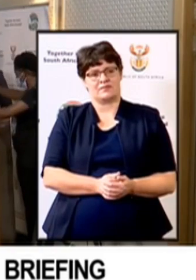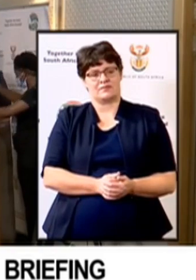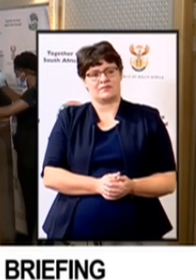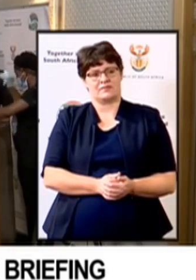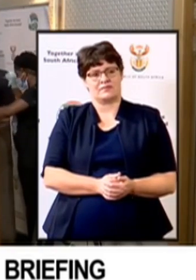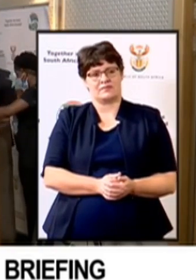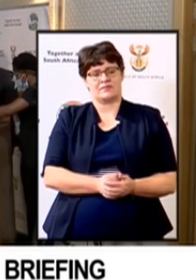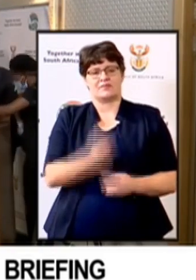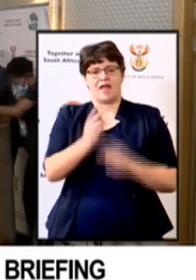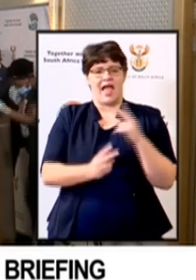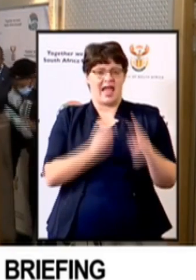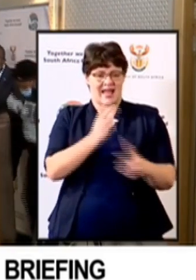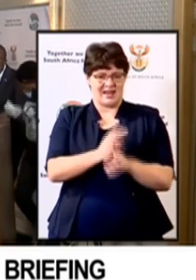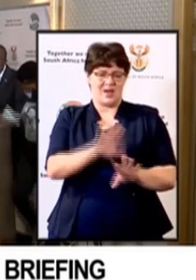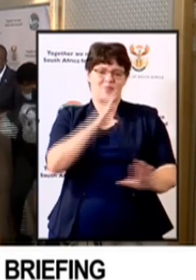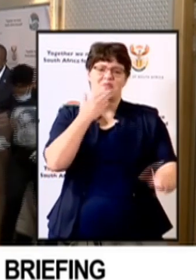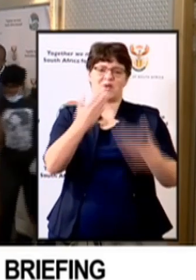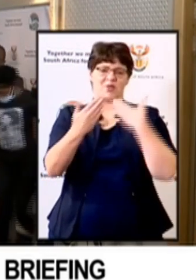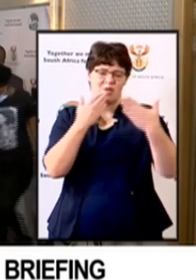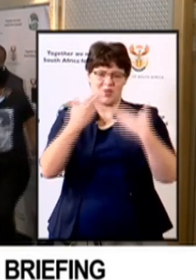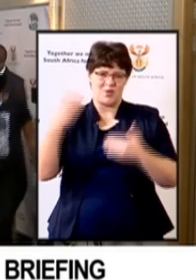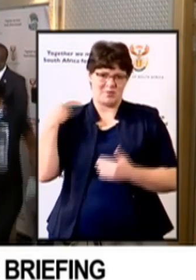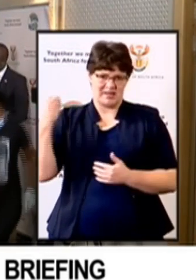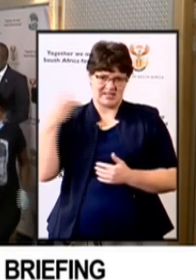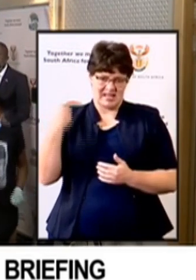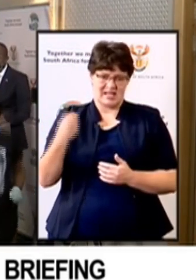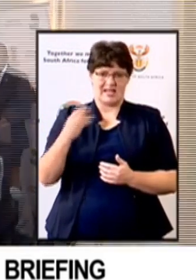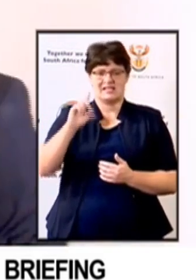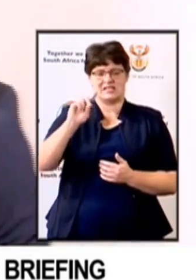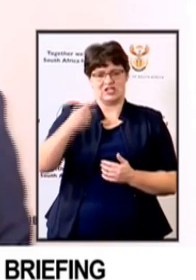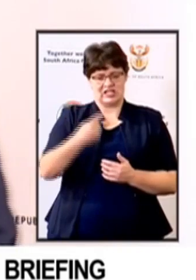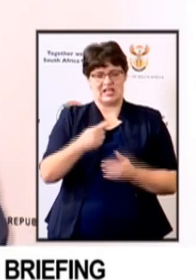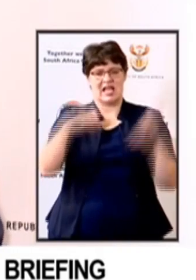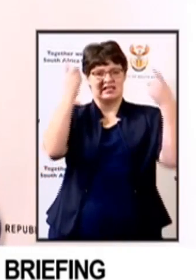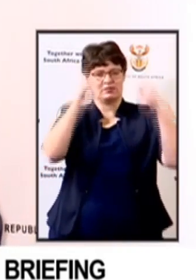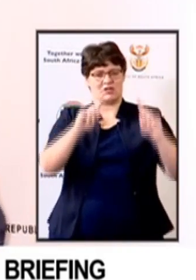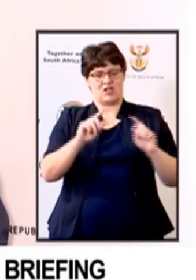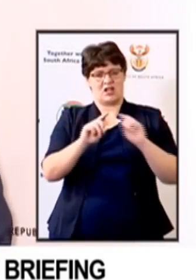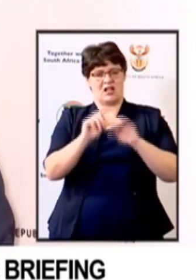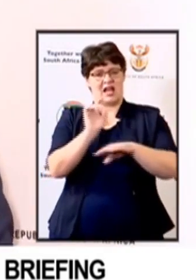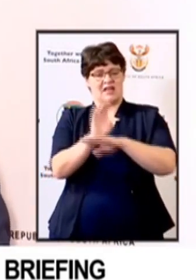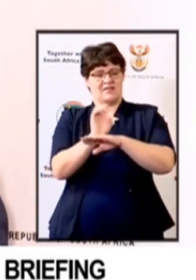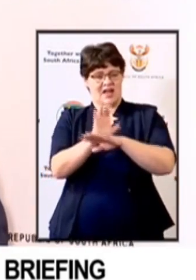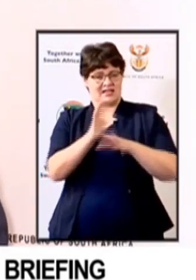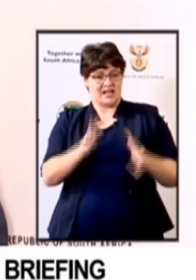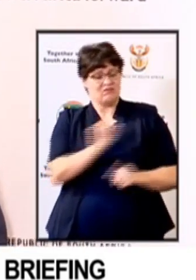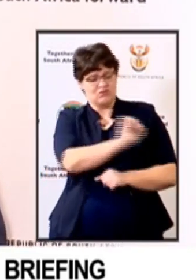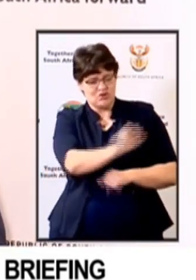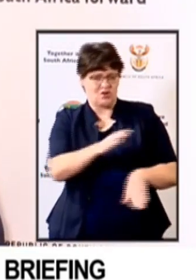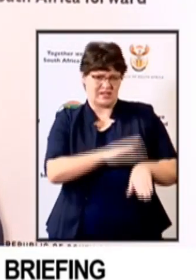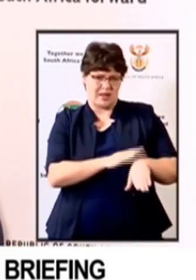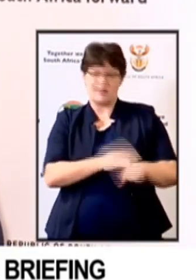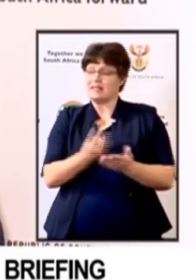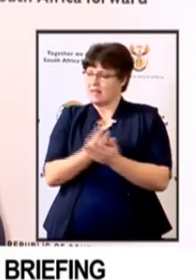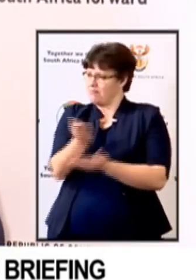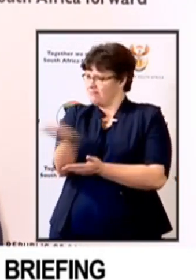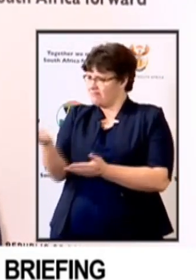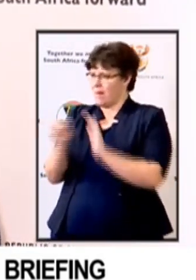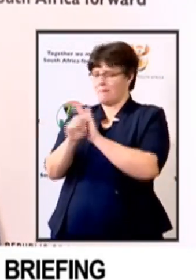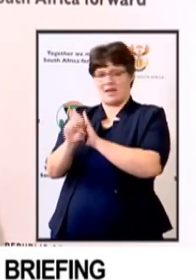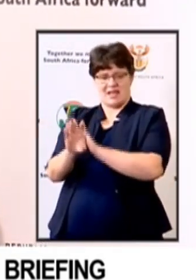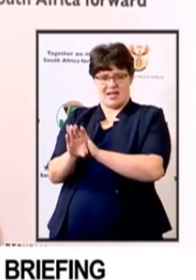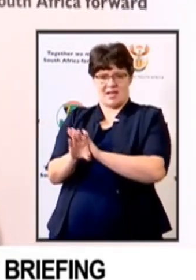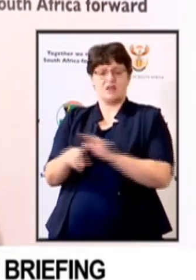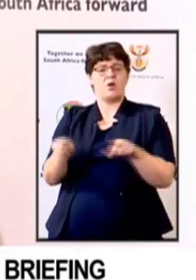Once again, thank you very much, Minister, DG, and Special Advisor, for your time. And also thank you, members of the media. And